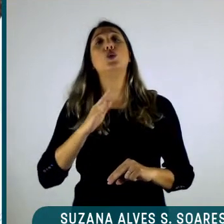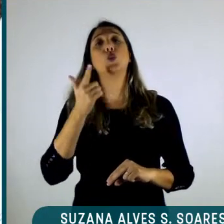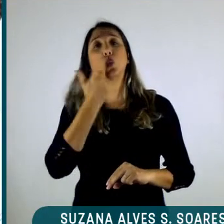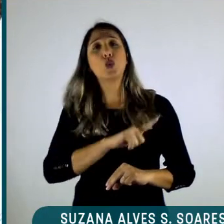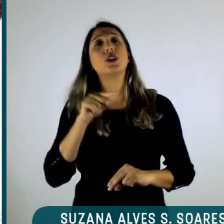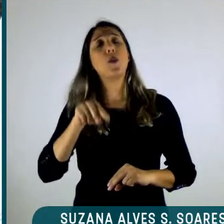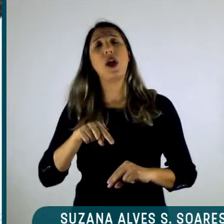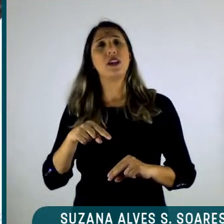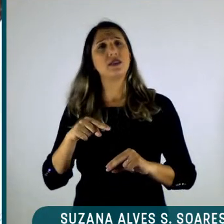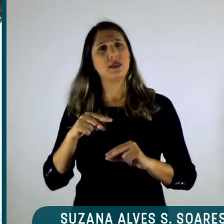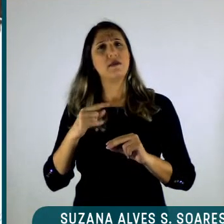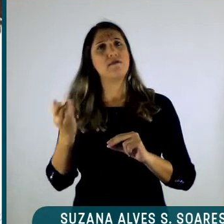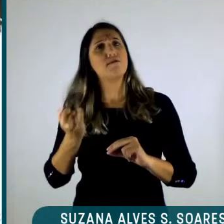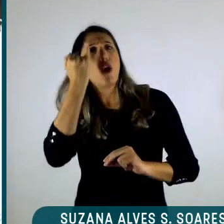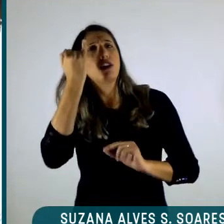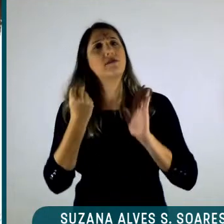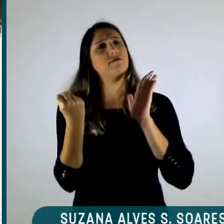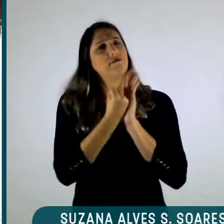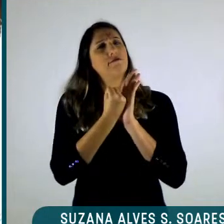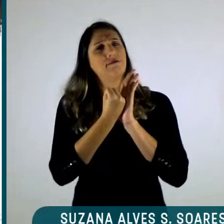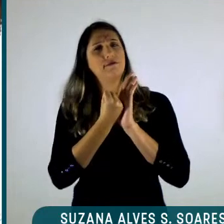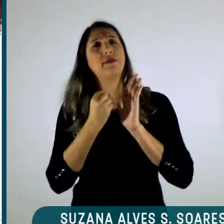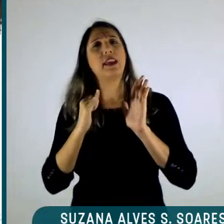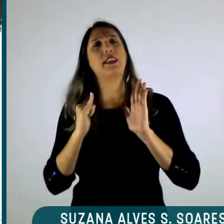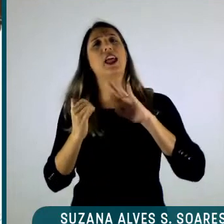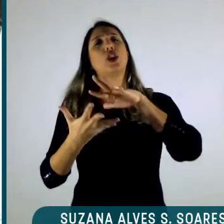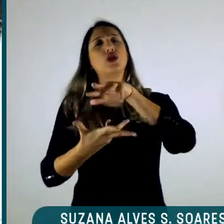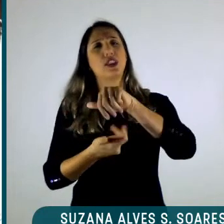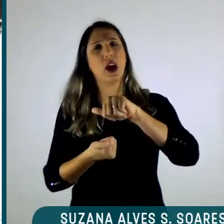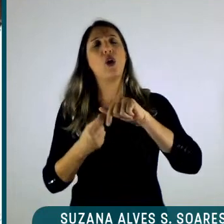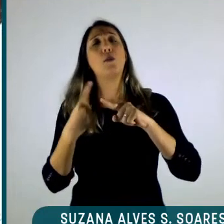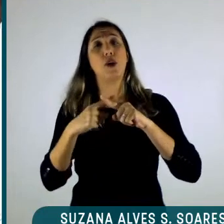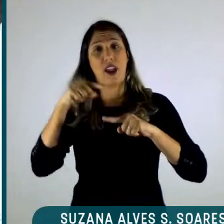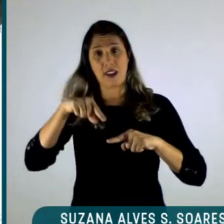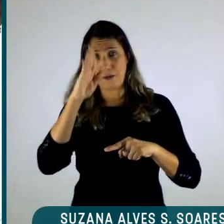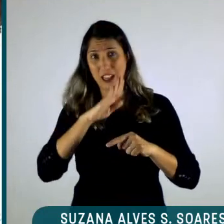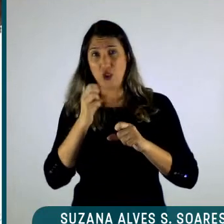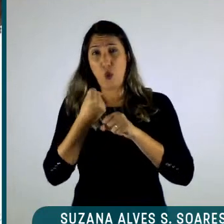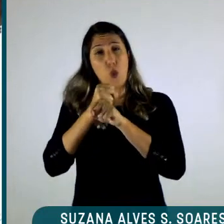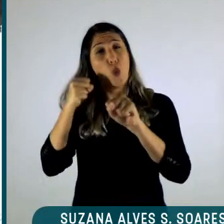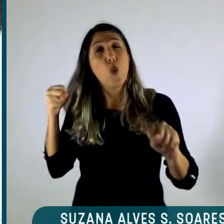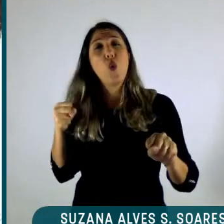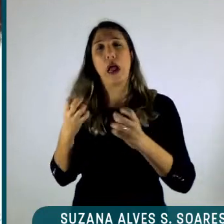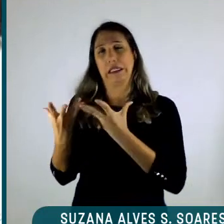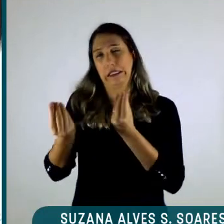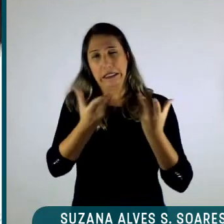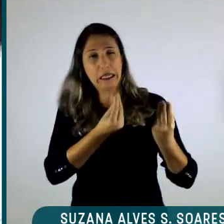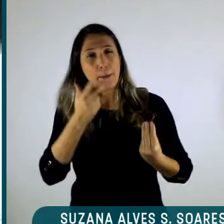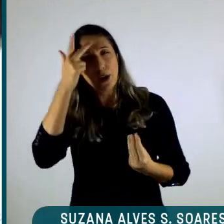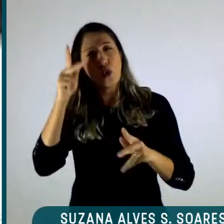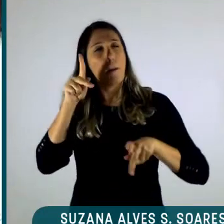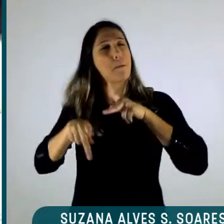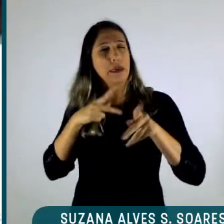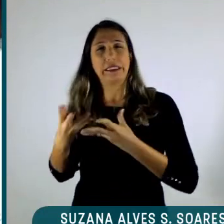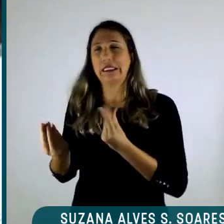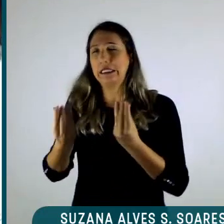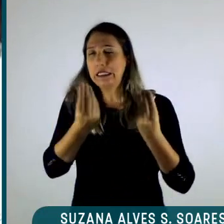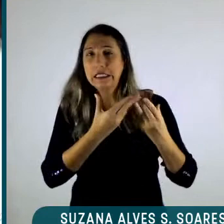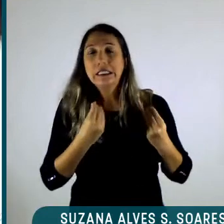And Brazil now has become a very